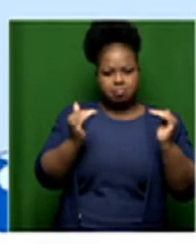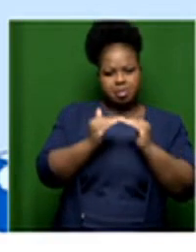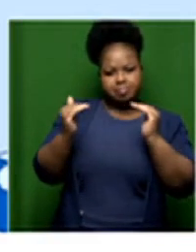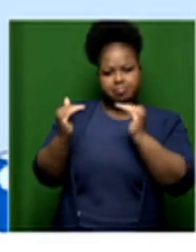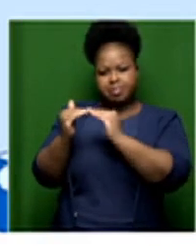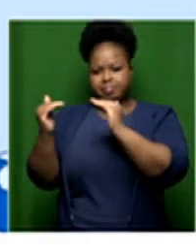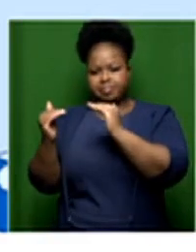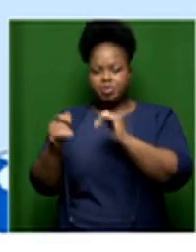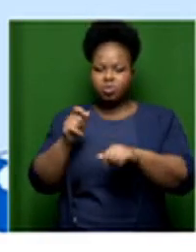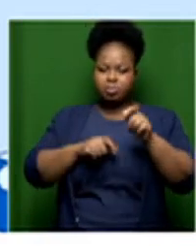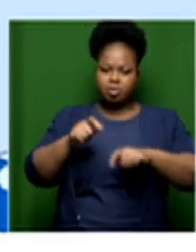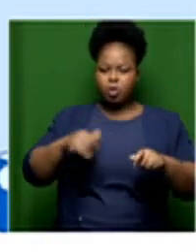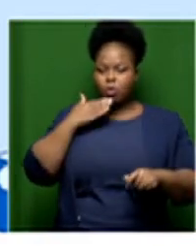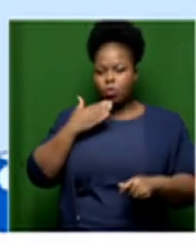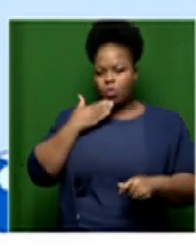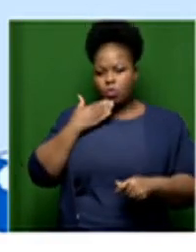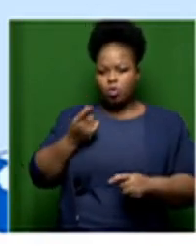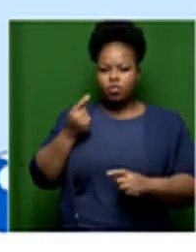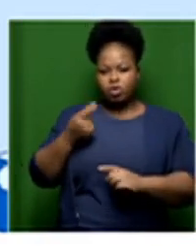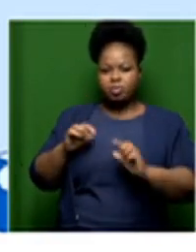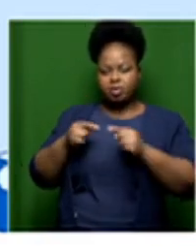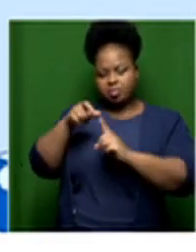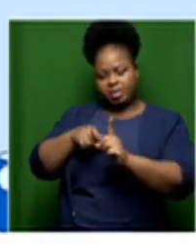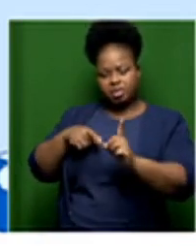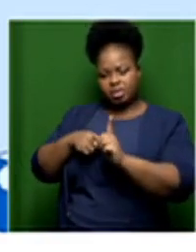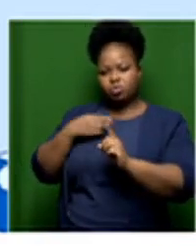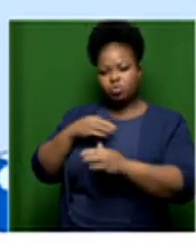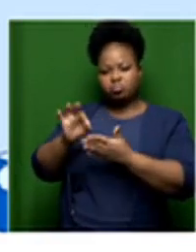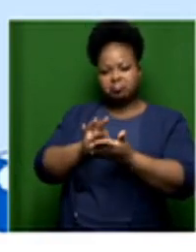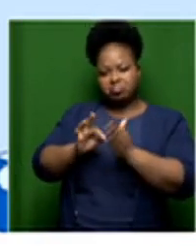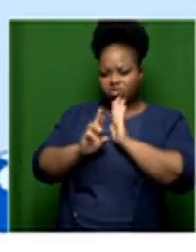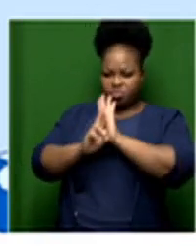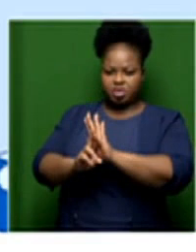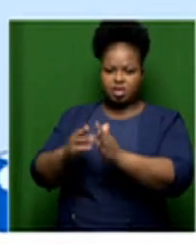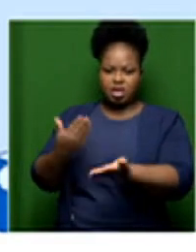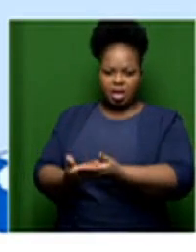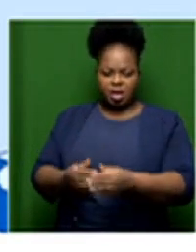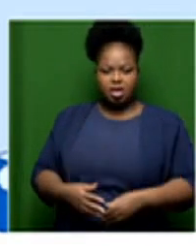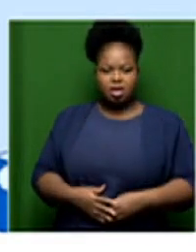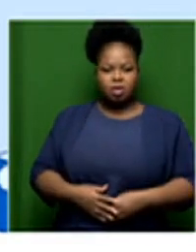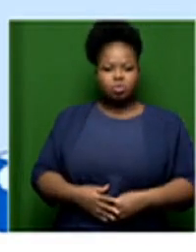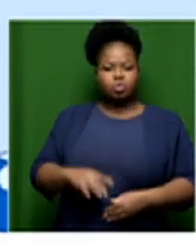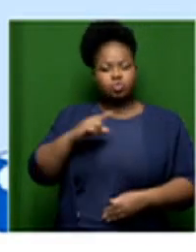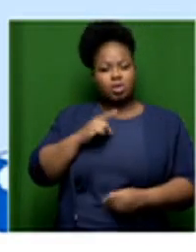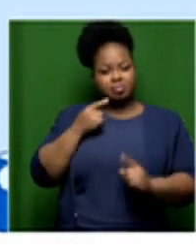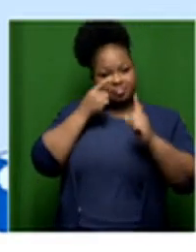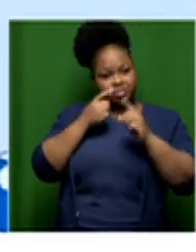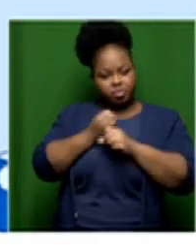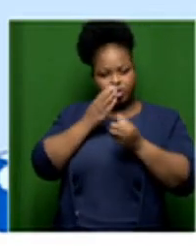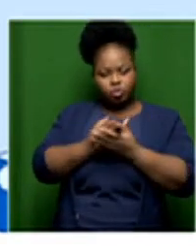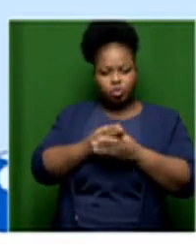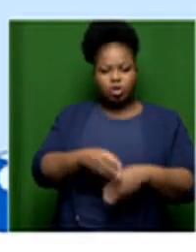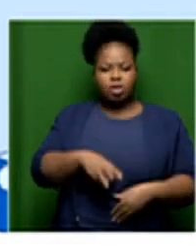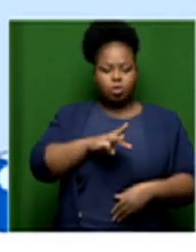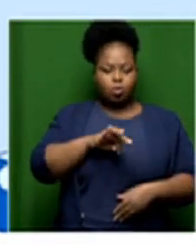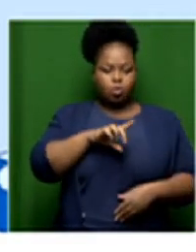of residents against a person who is elected to represent them. So the primary purpose is to ensure that